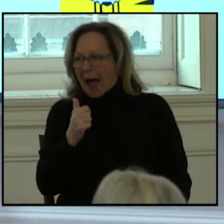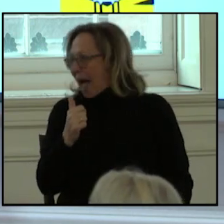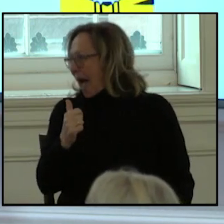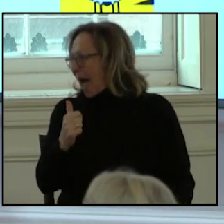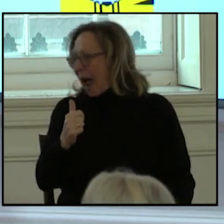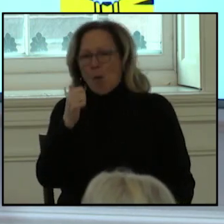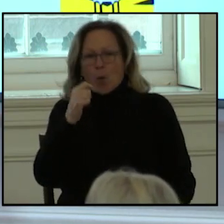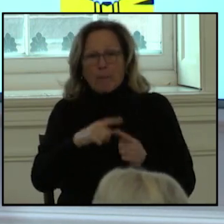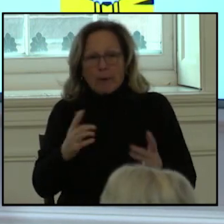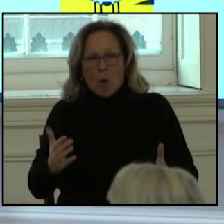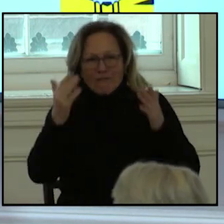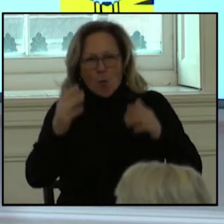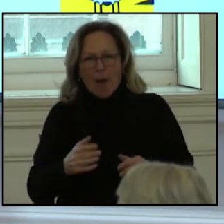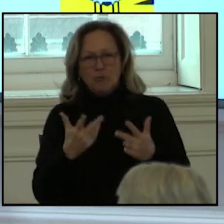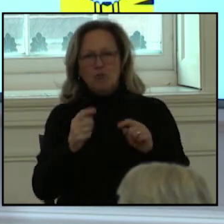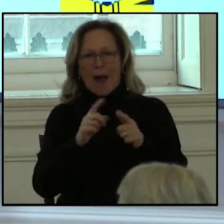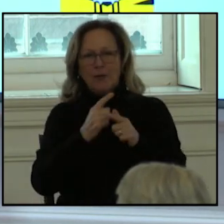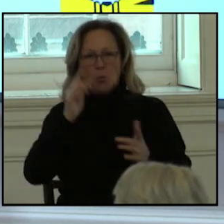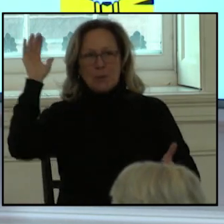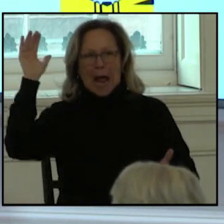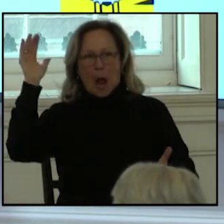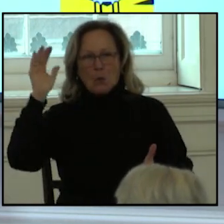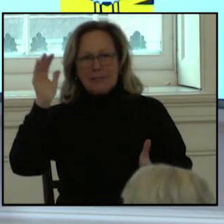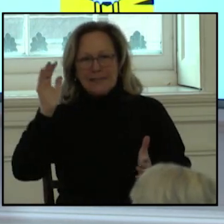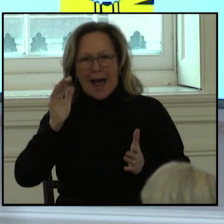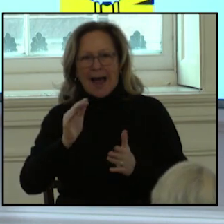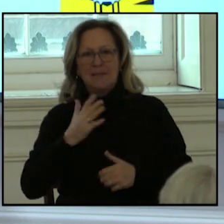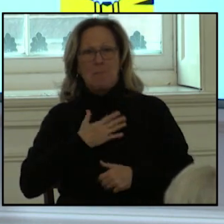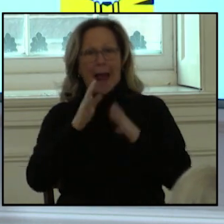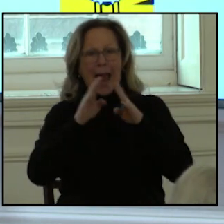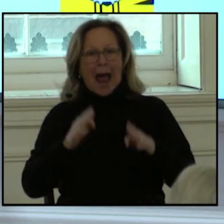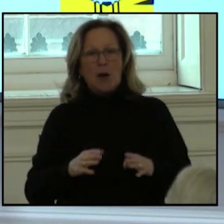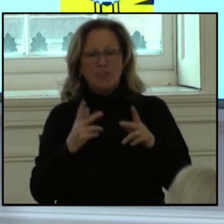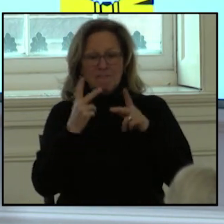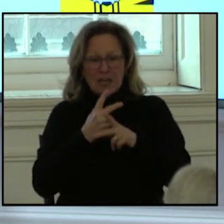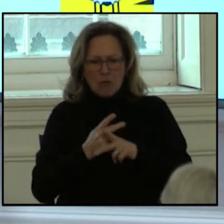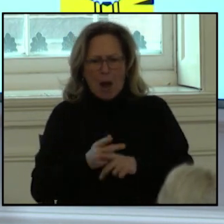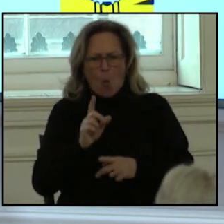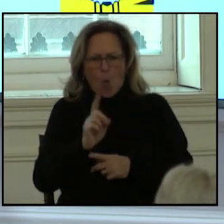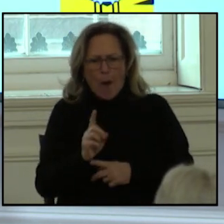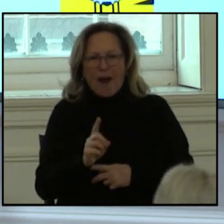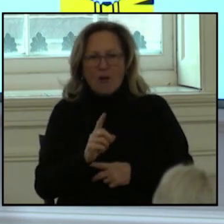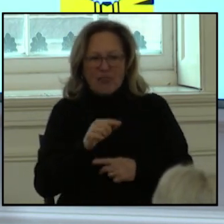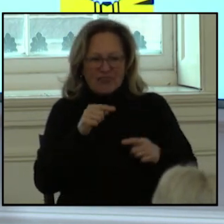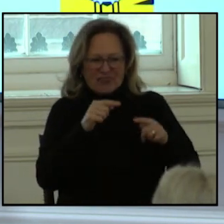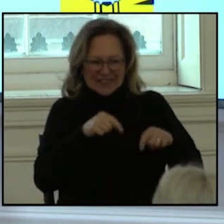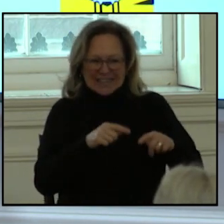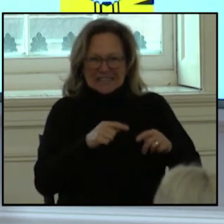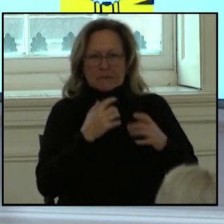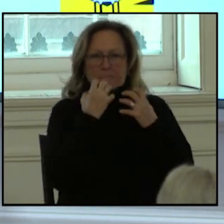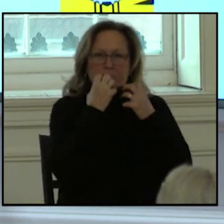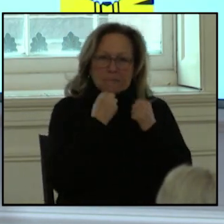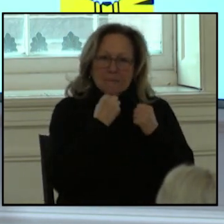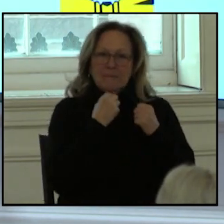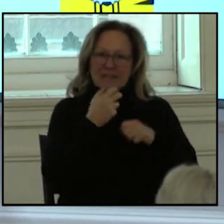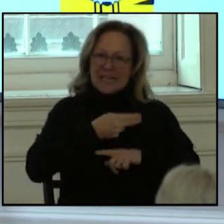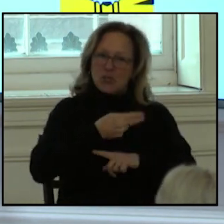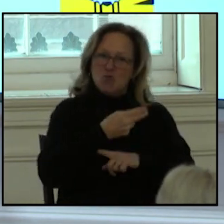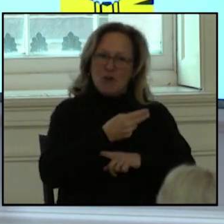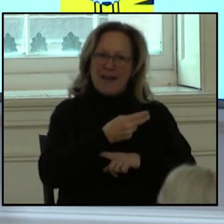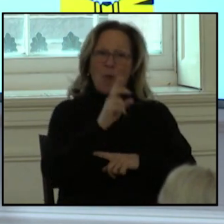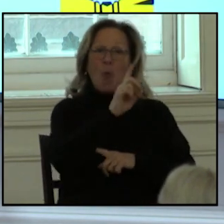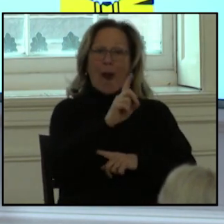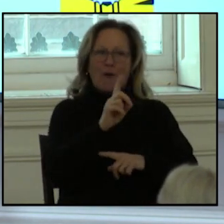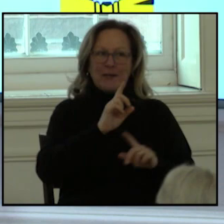downsize my house and figure out where other things are going, because that's the history. And everybody has a story.